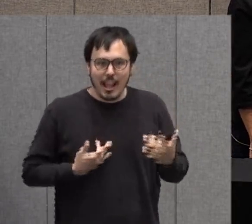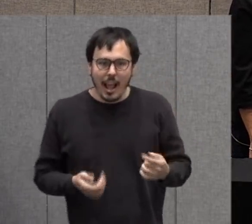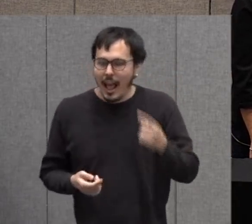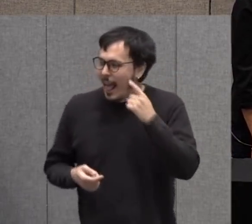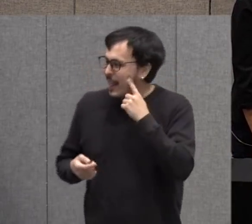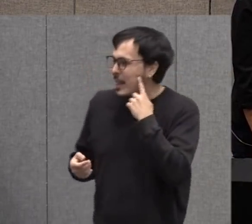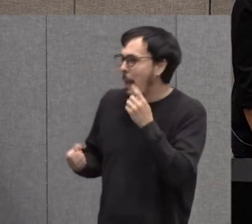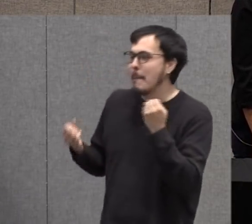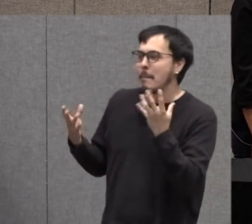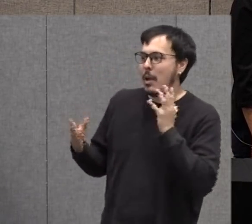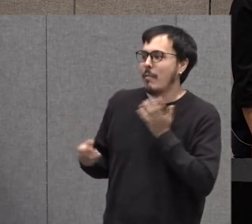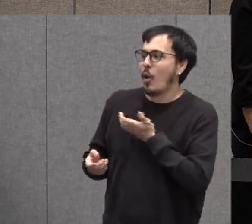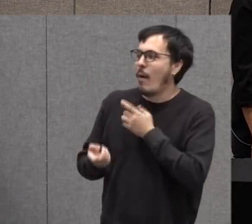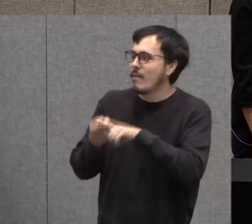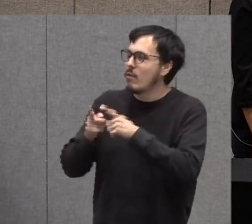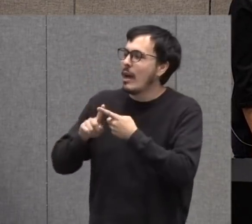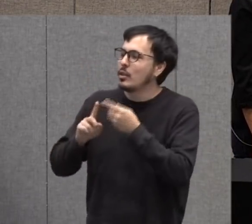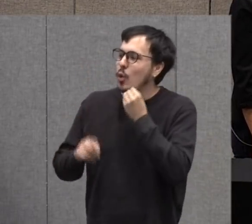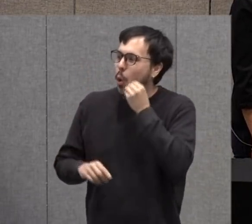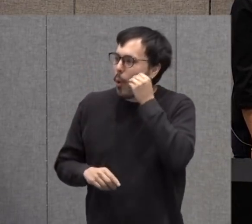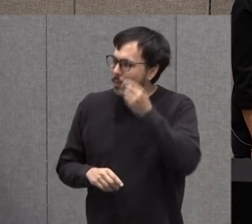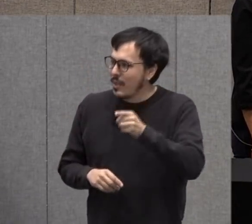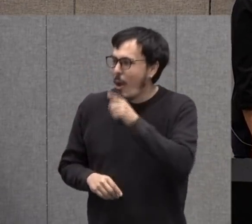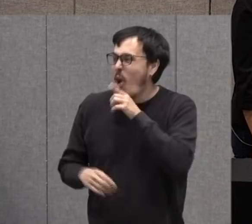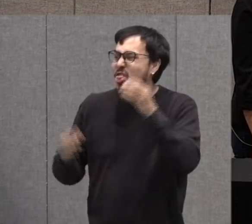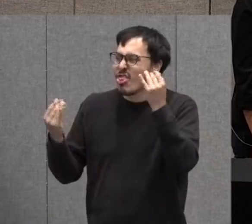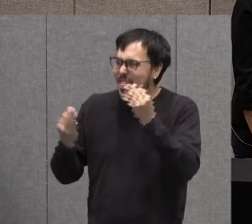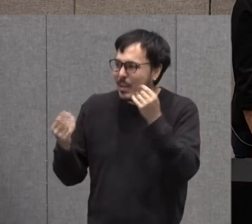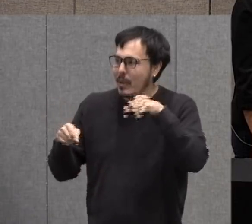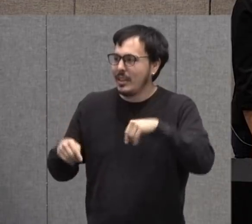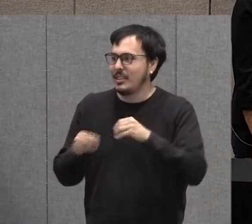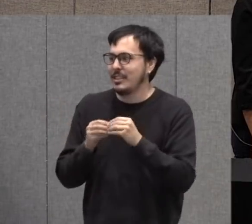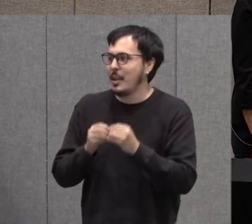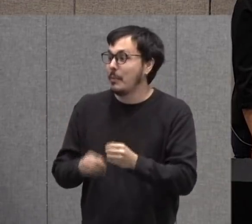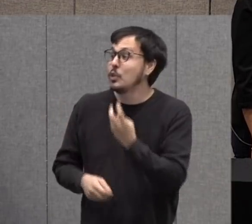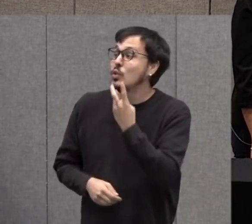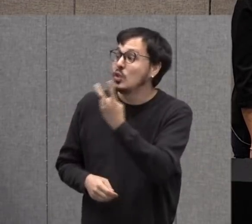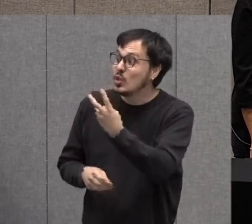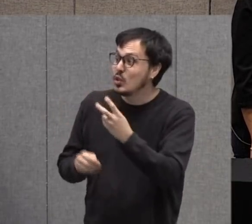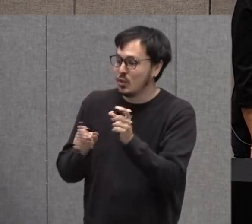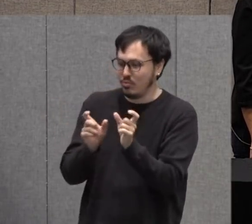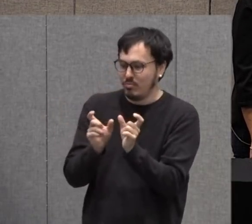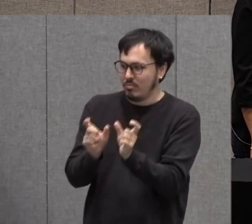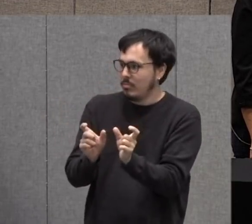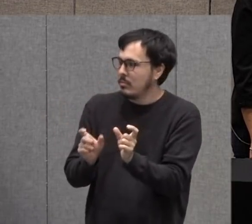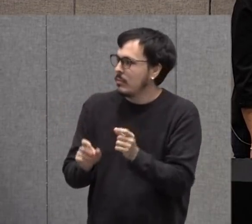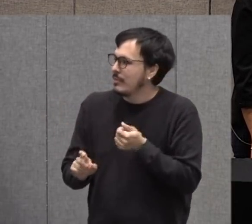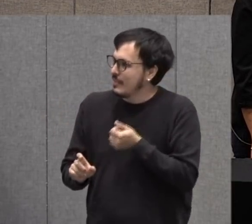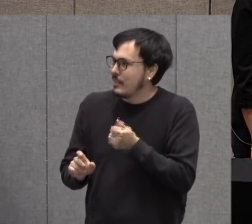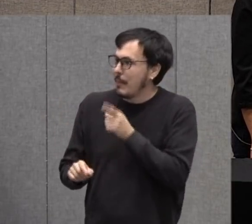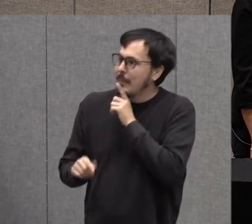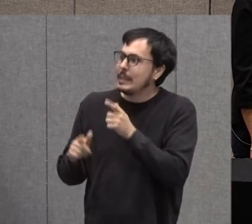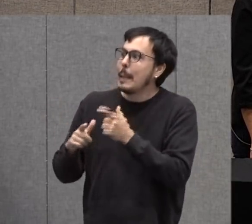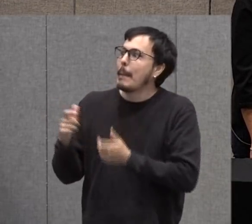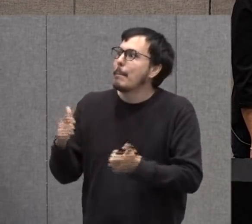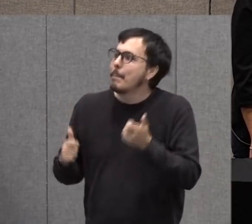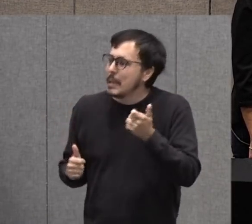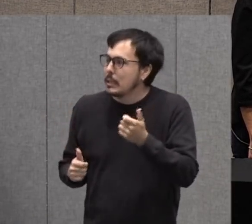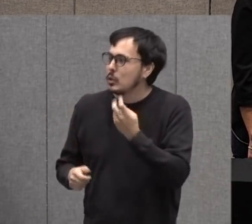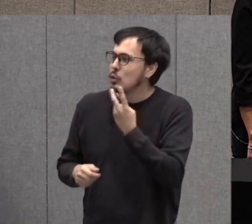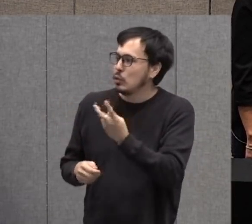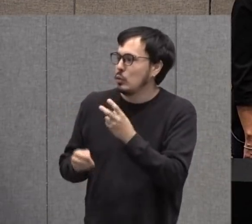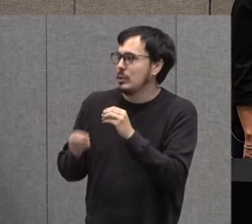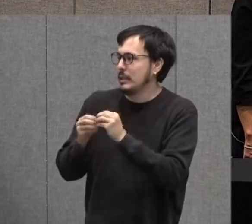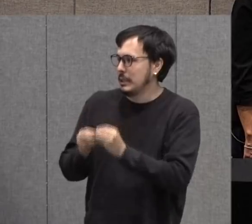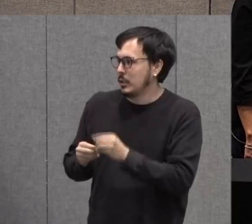friends at home are probably thinking of this big number. It's 2 digits. 2 digits. And it's the biggest 2-digit number